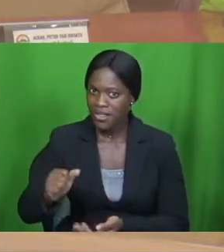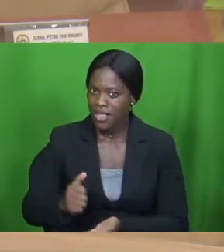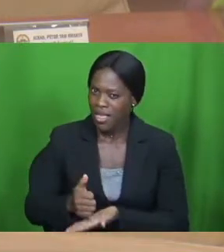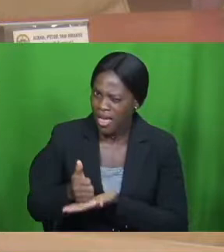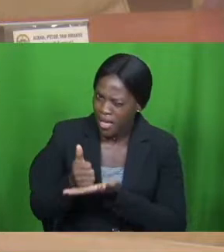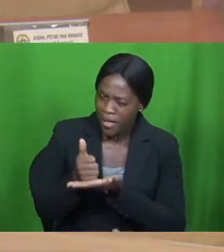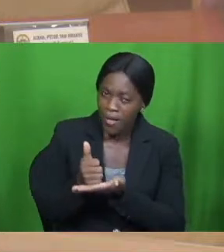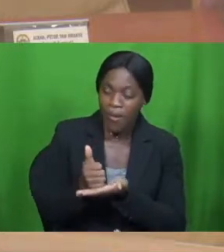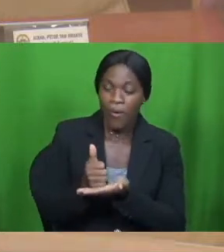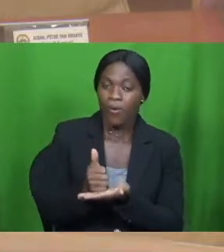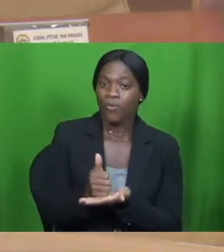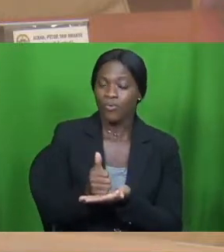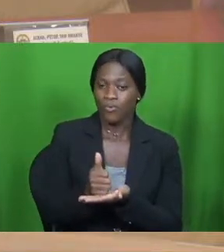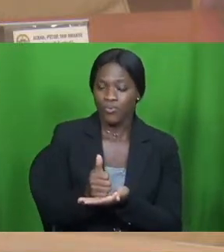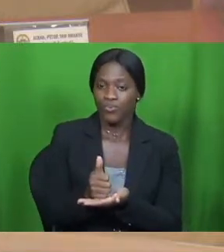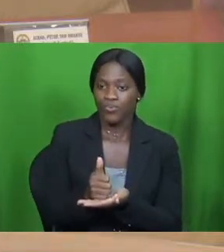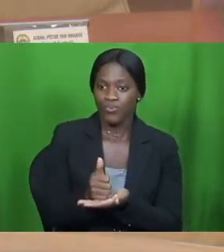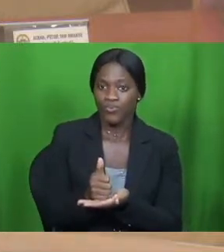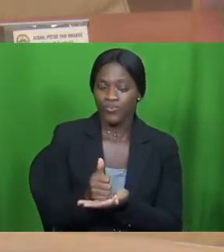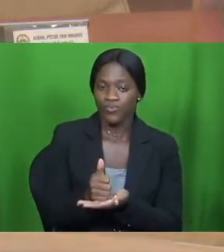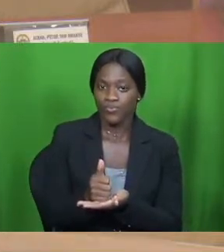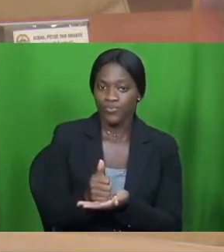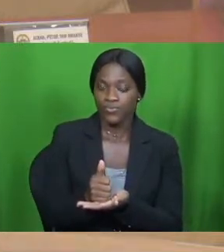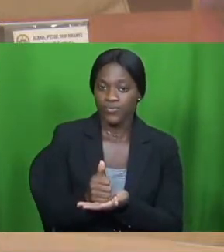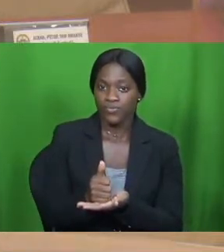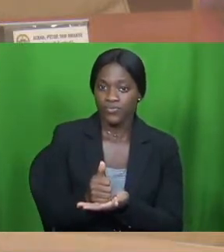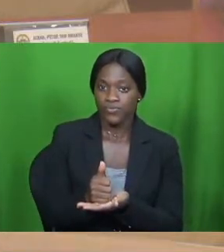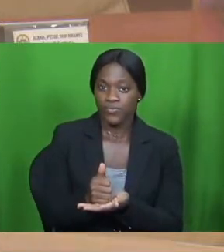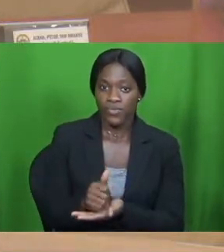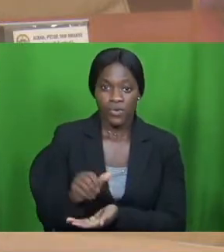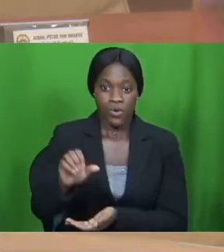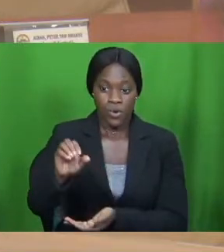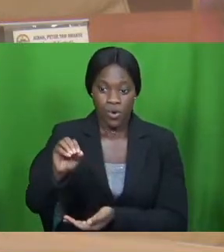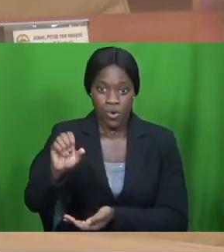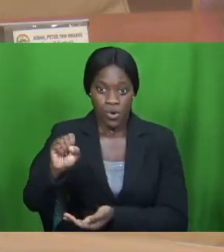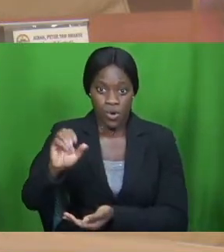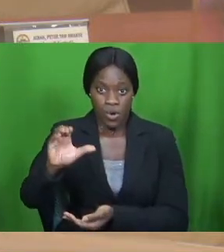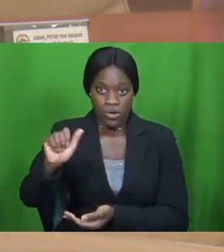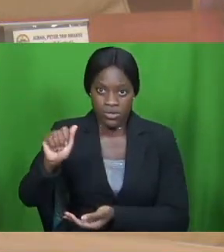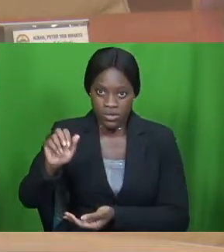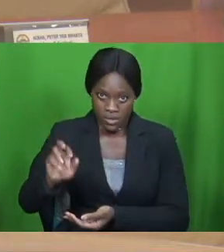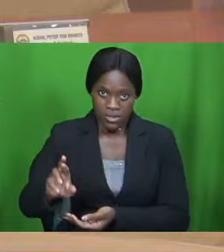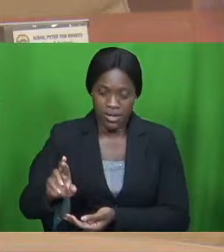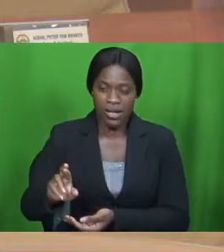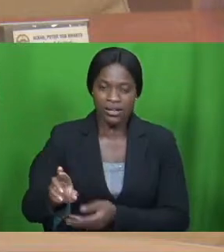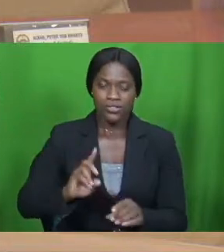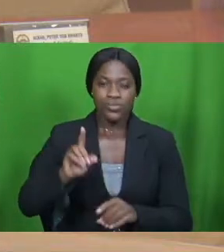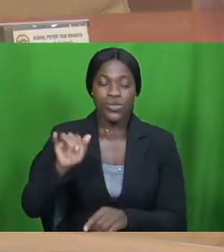to Ghana achieving this feat cannot be